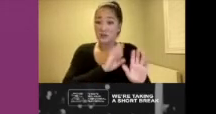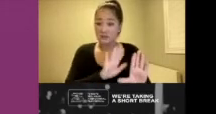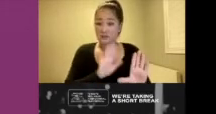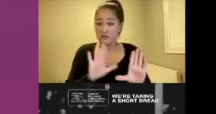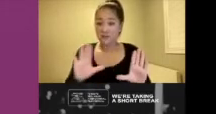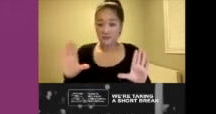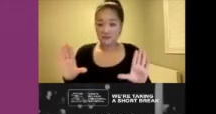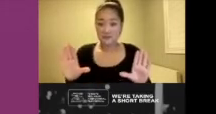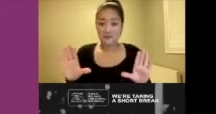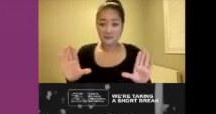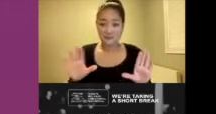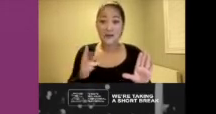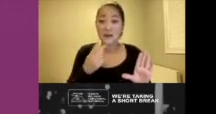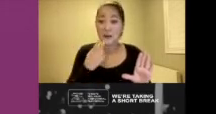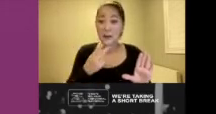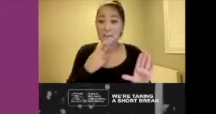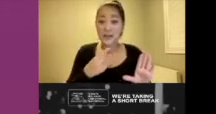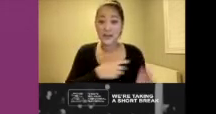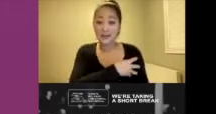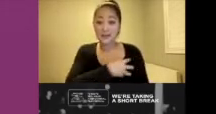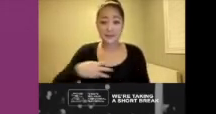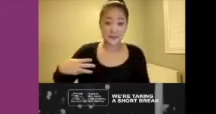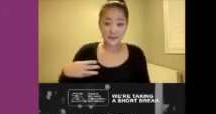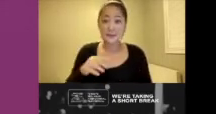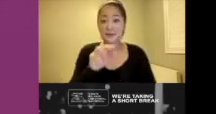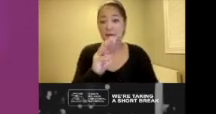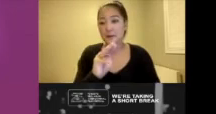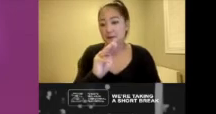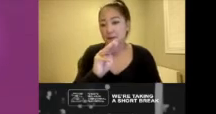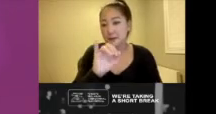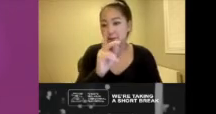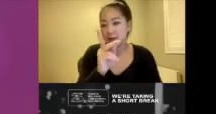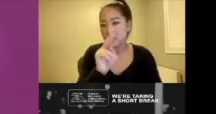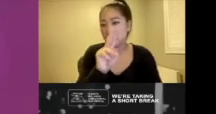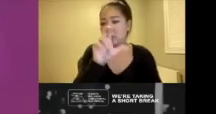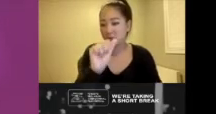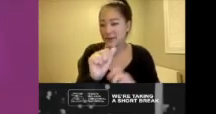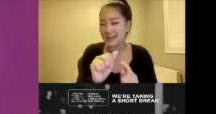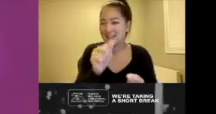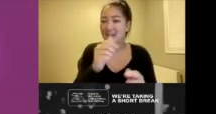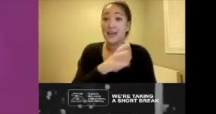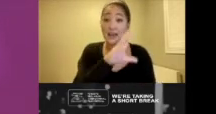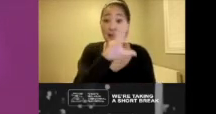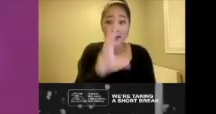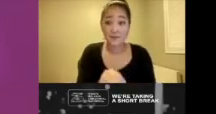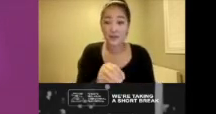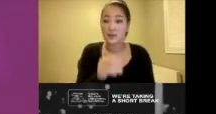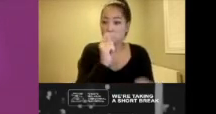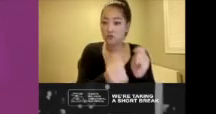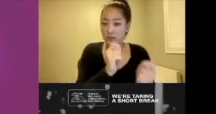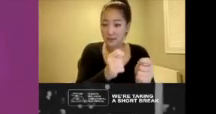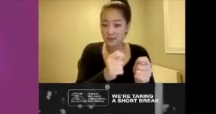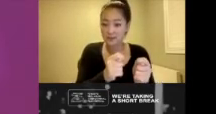the pink striped shirt is Makoya, who's Afro-Trinidadian, which is